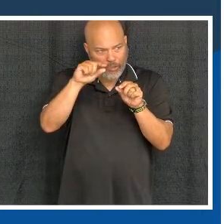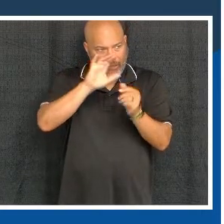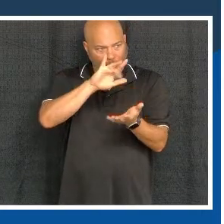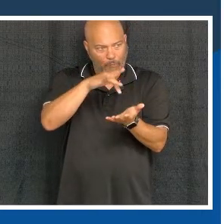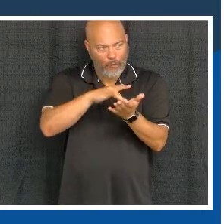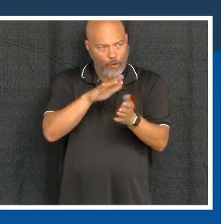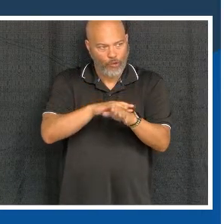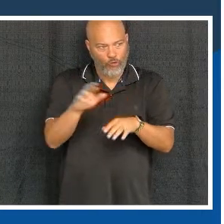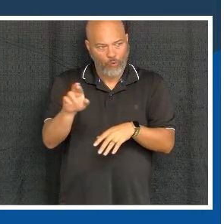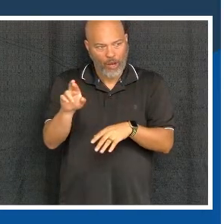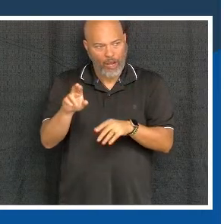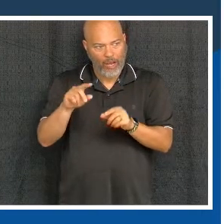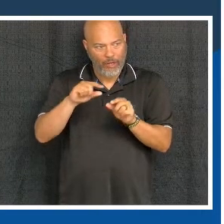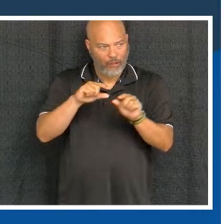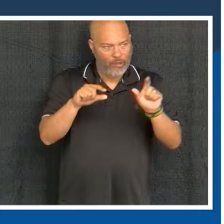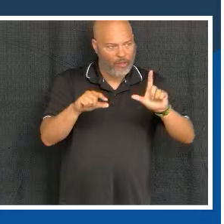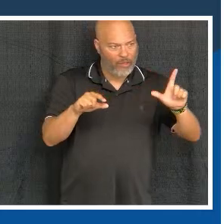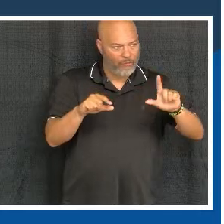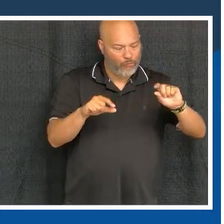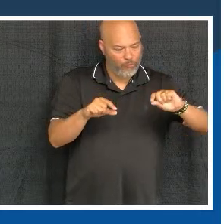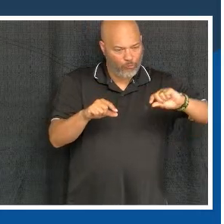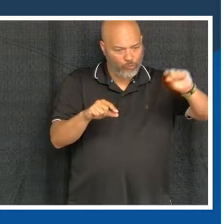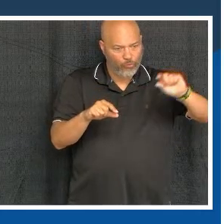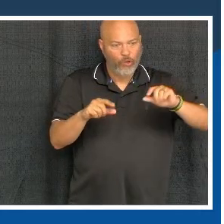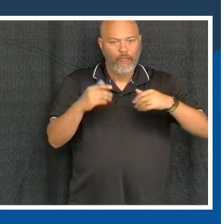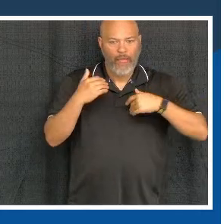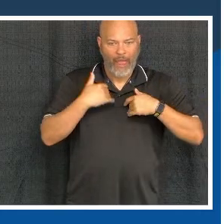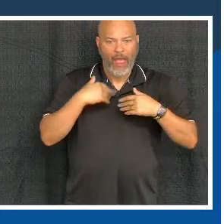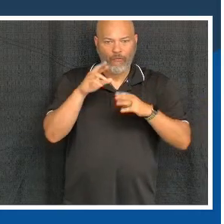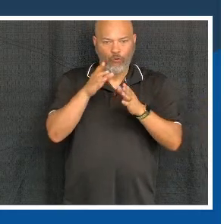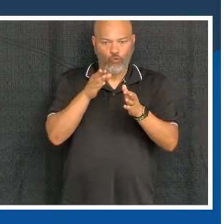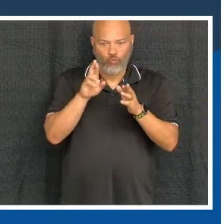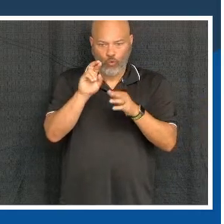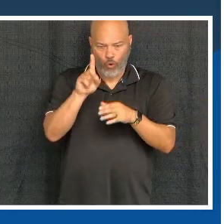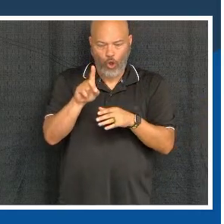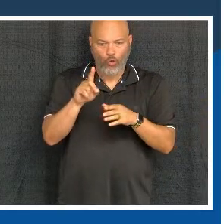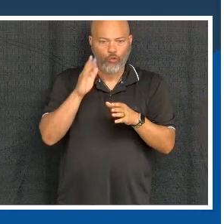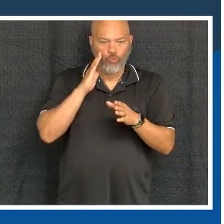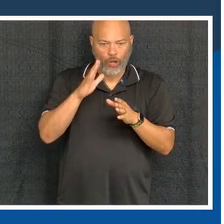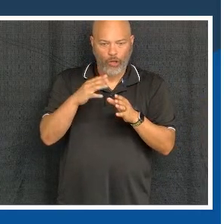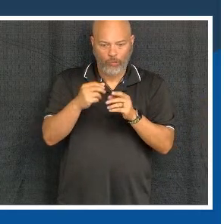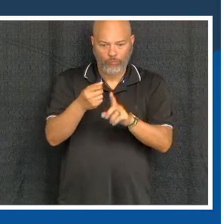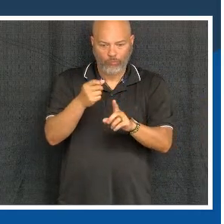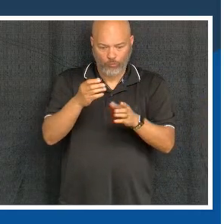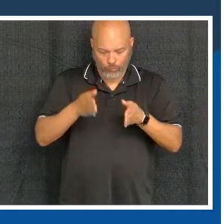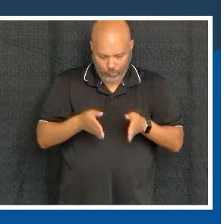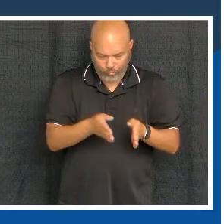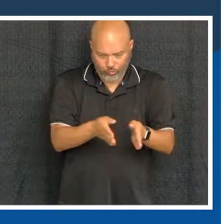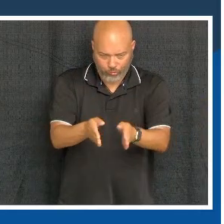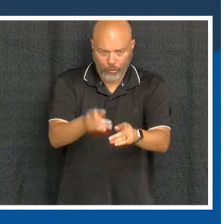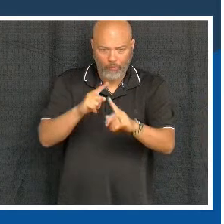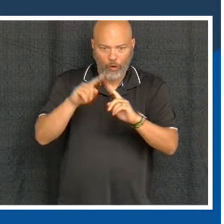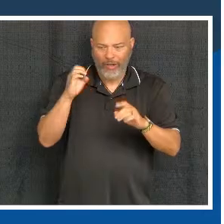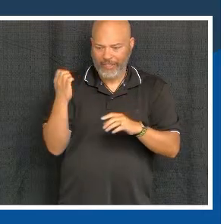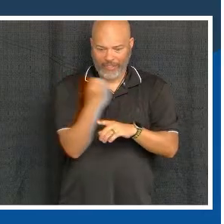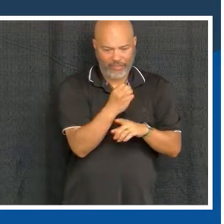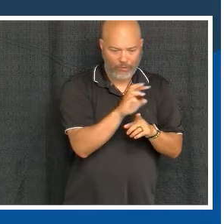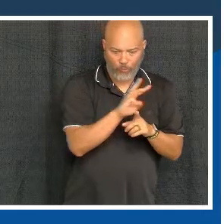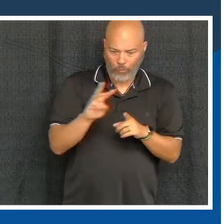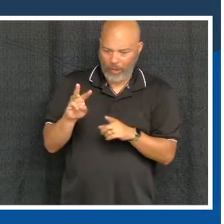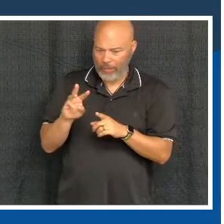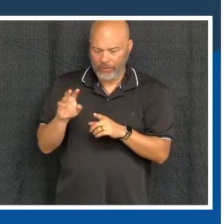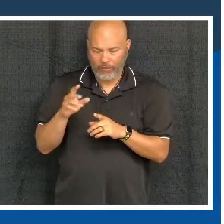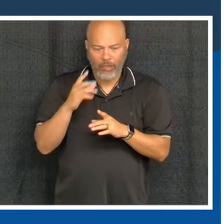on the right and a little gap on the left there. There are main roads that will be coming off Tiny Town Road, and they go east and west as well, internal